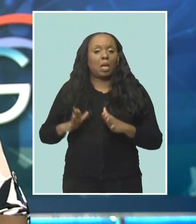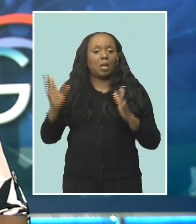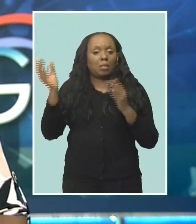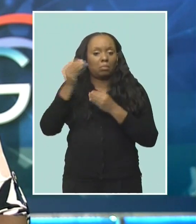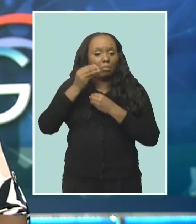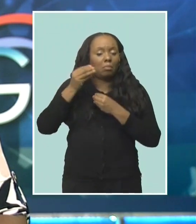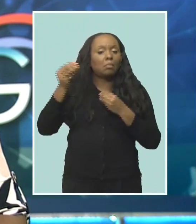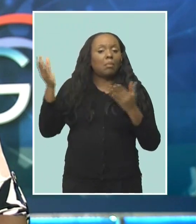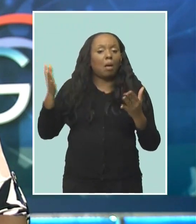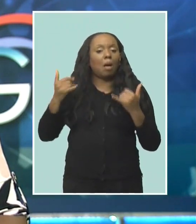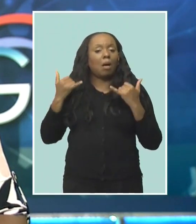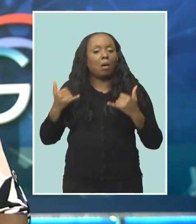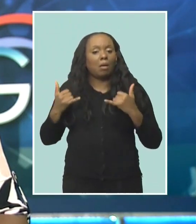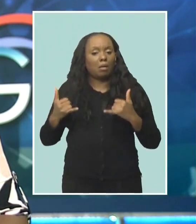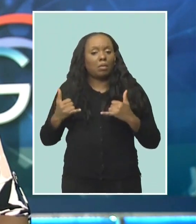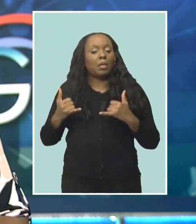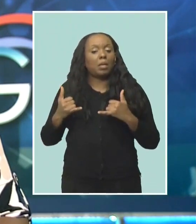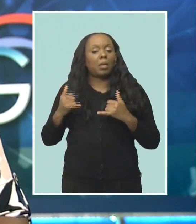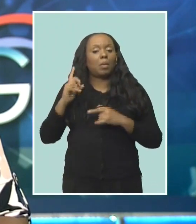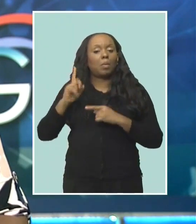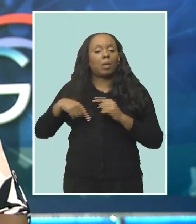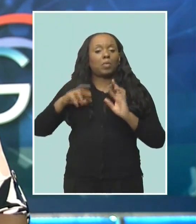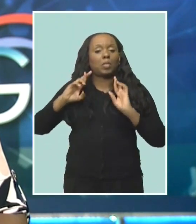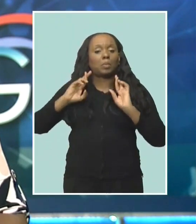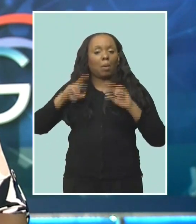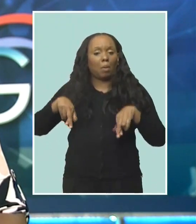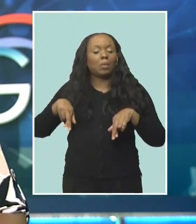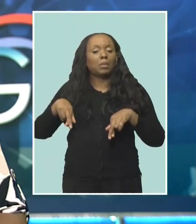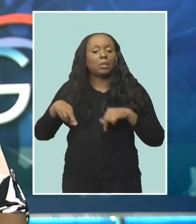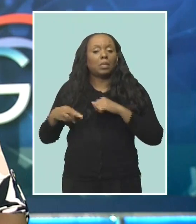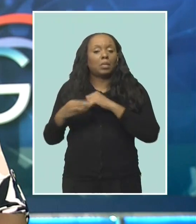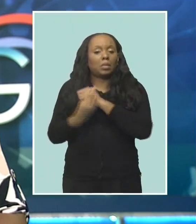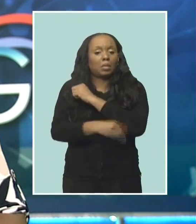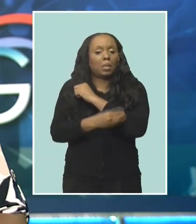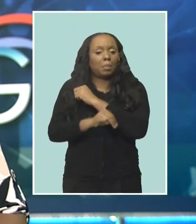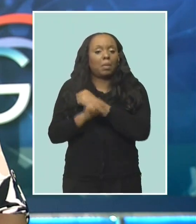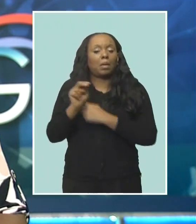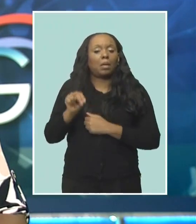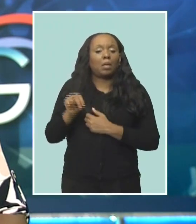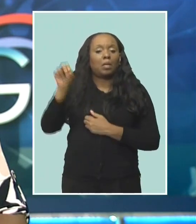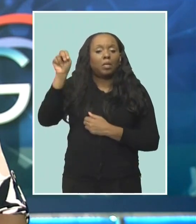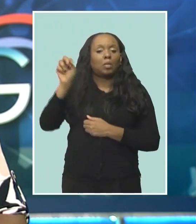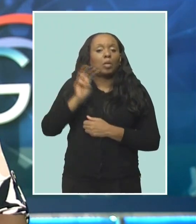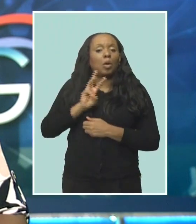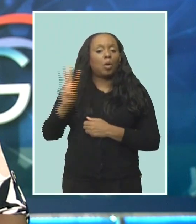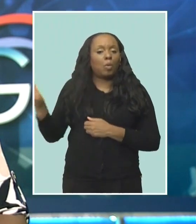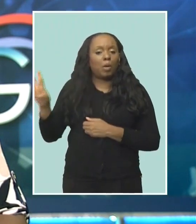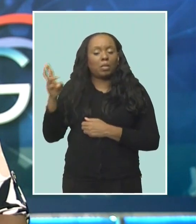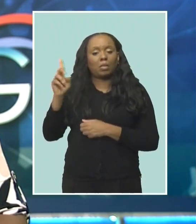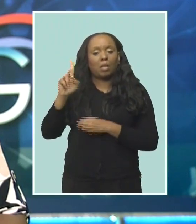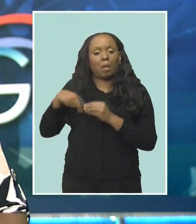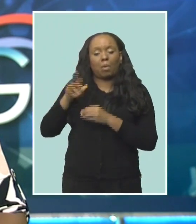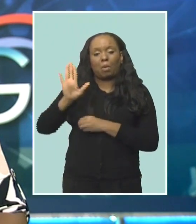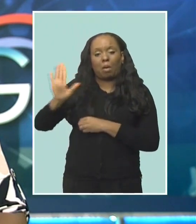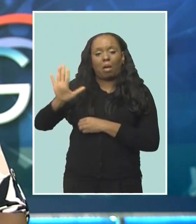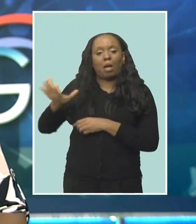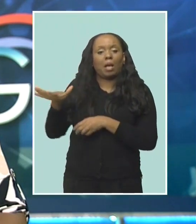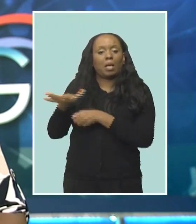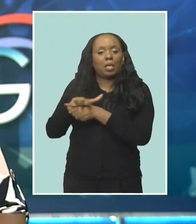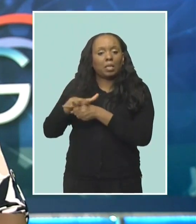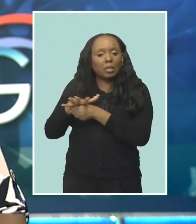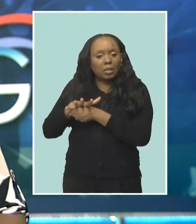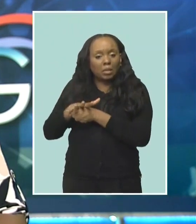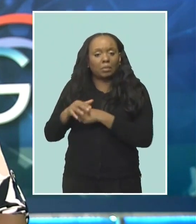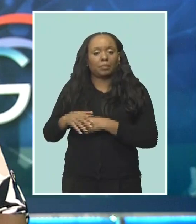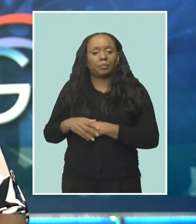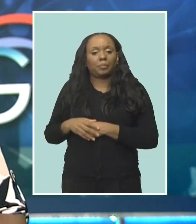of Housing, Lands and Maintenance, Dwight Sutherland, in response to a question posed by MP for St. Michael Northwest relating to